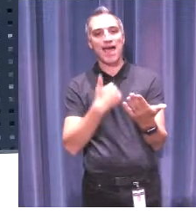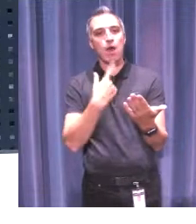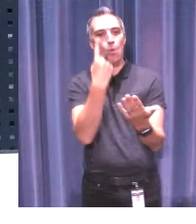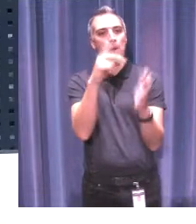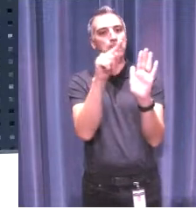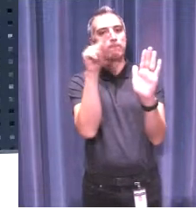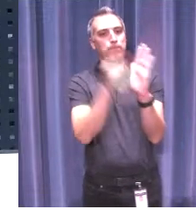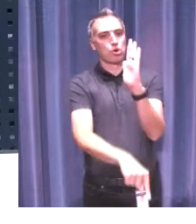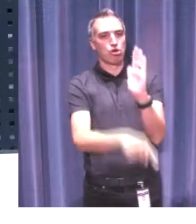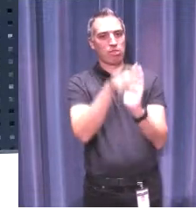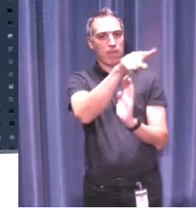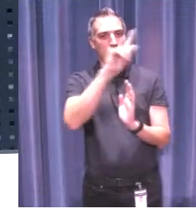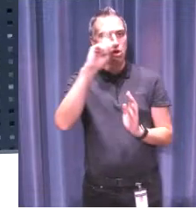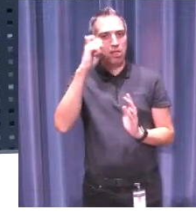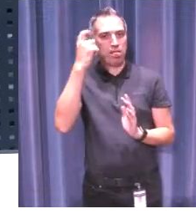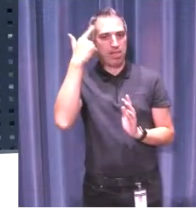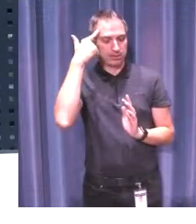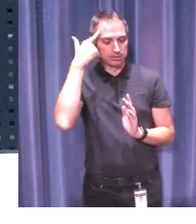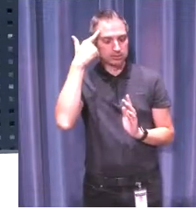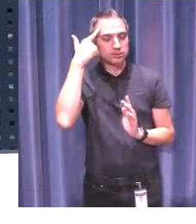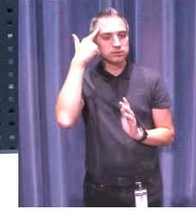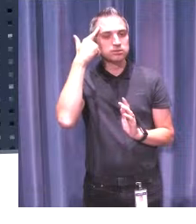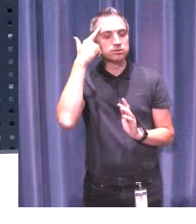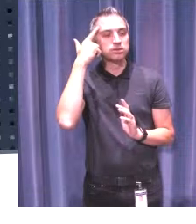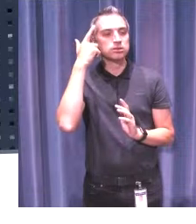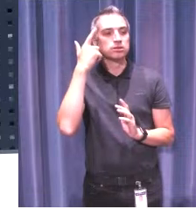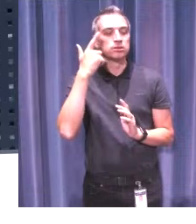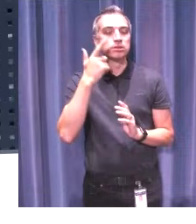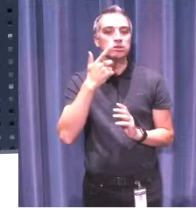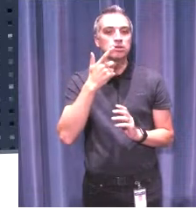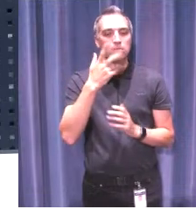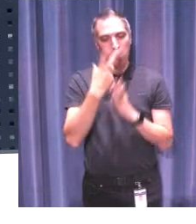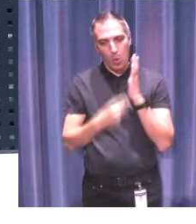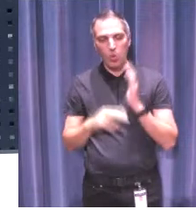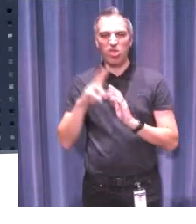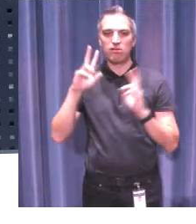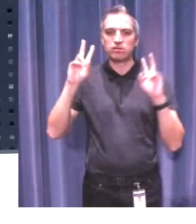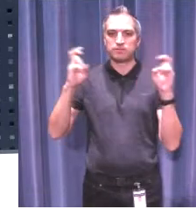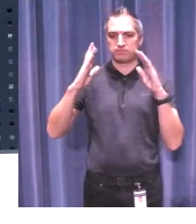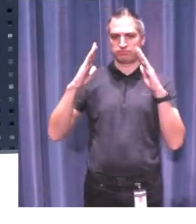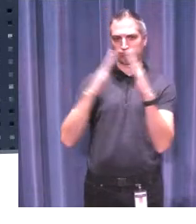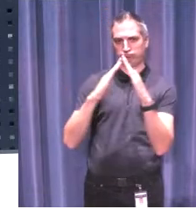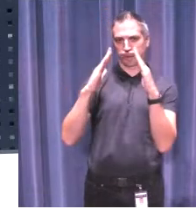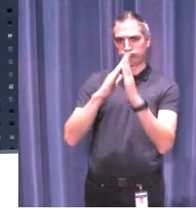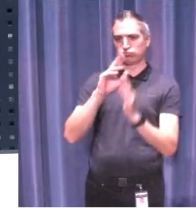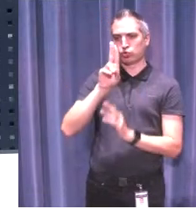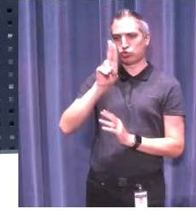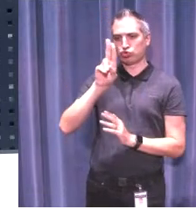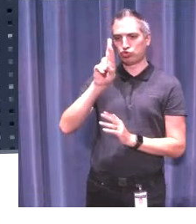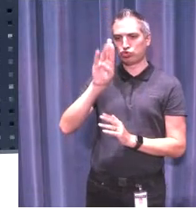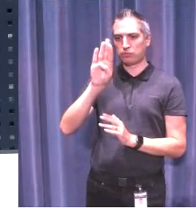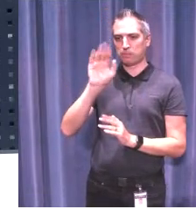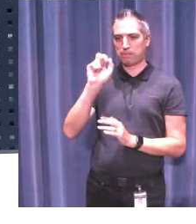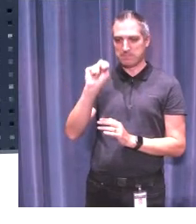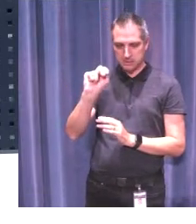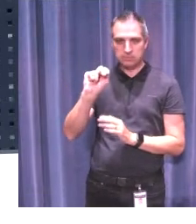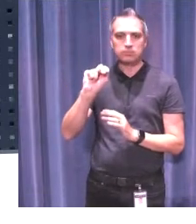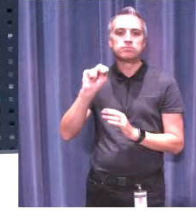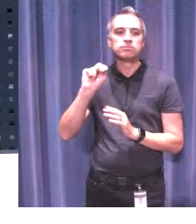they're both in urban settings where you need highly